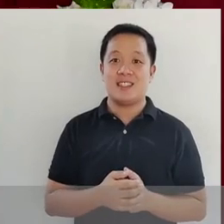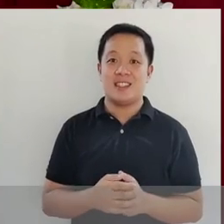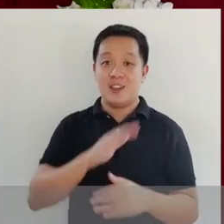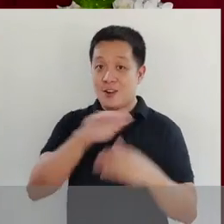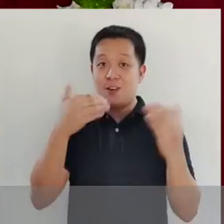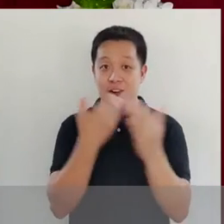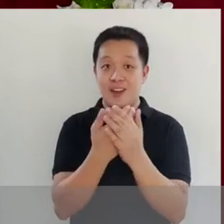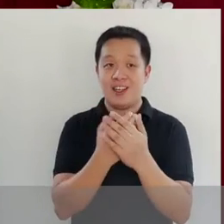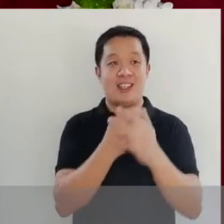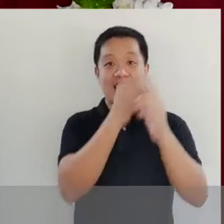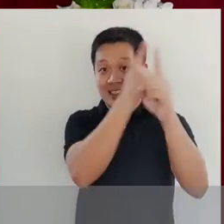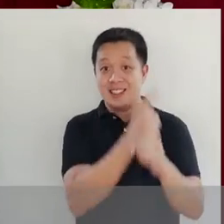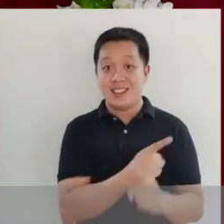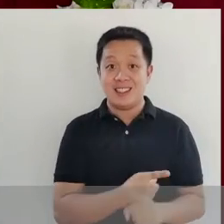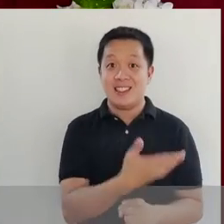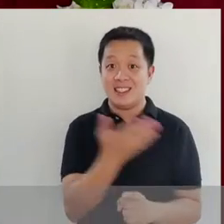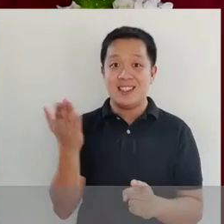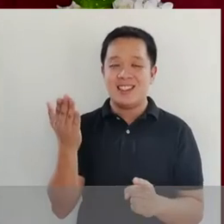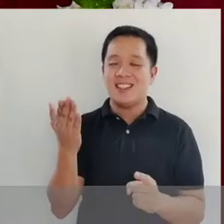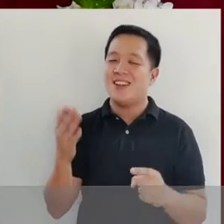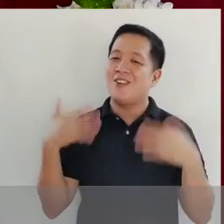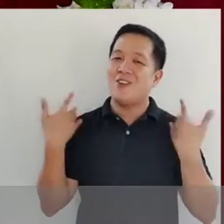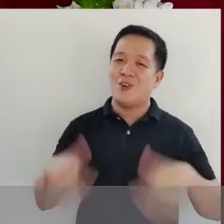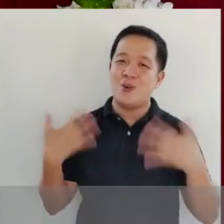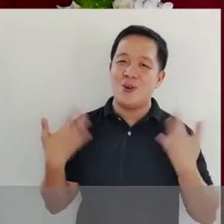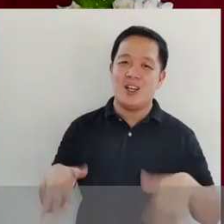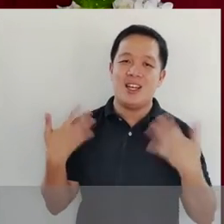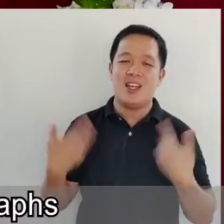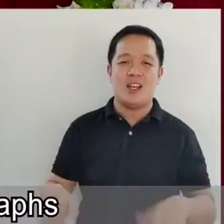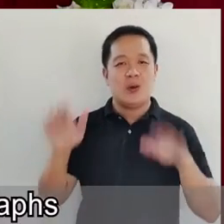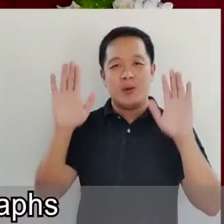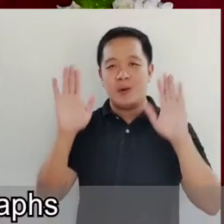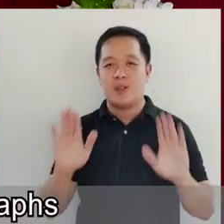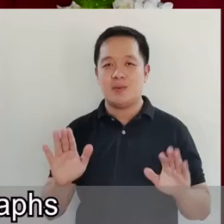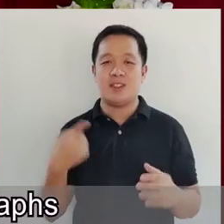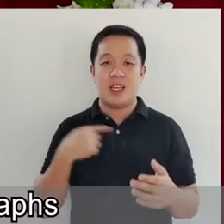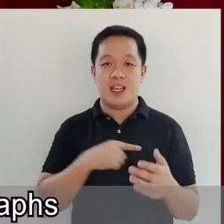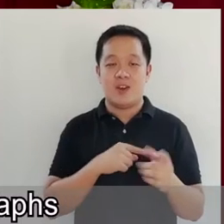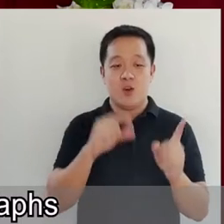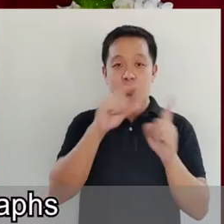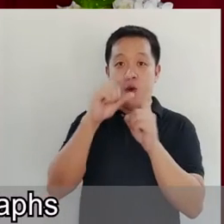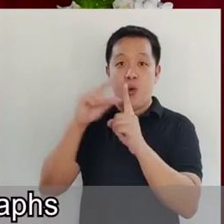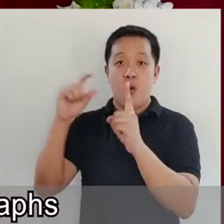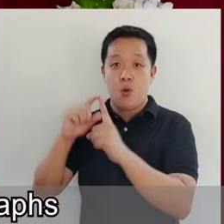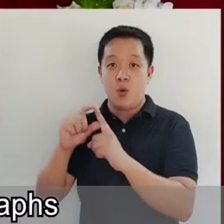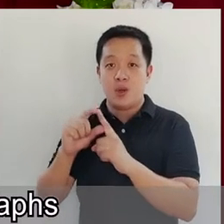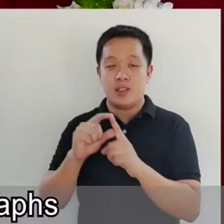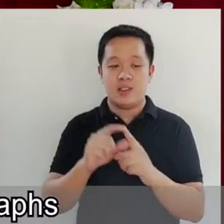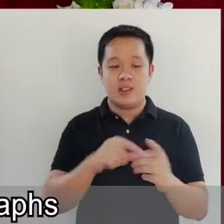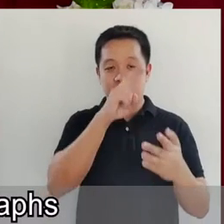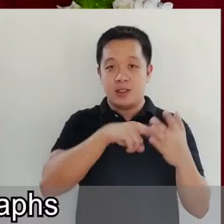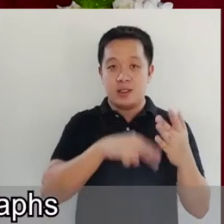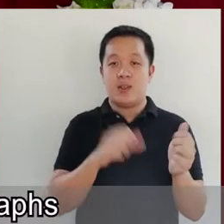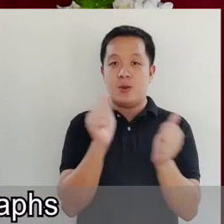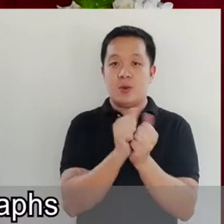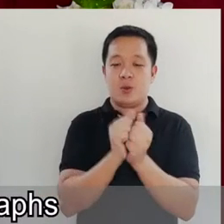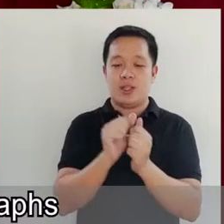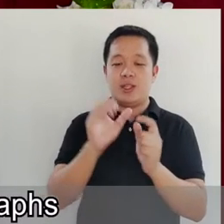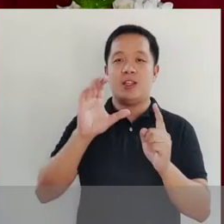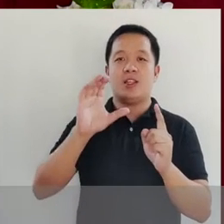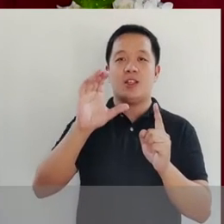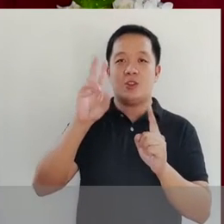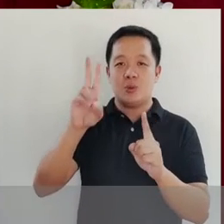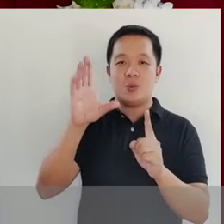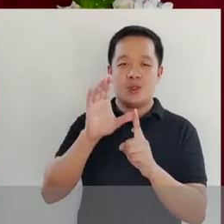Did you get all of them right? Amazing! Let us read once again the words with consonant